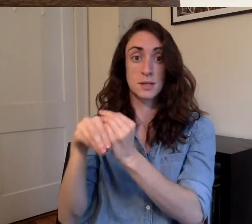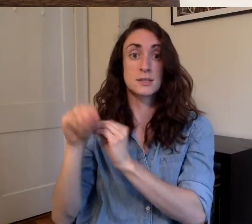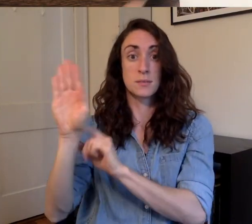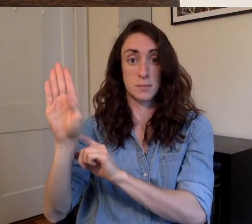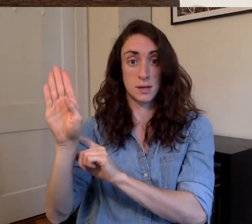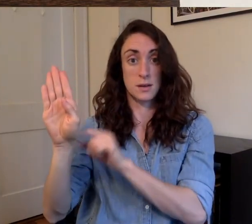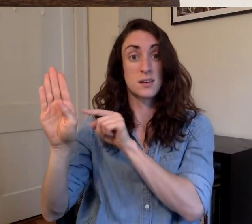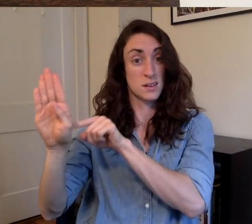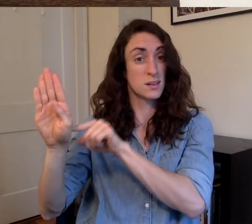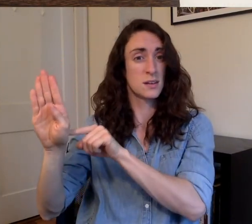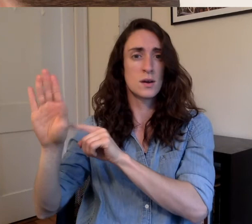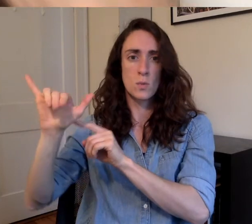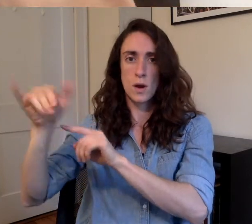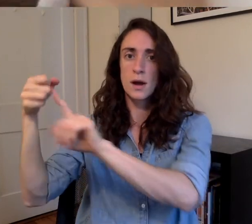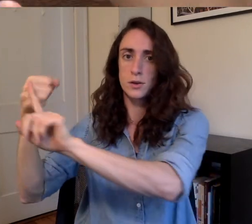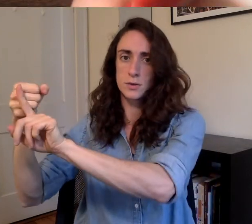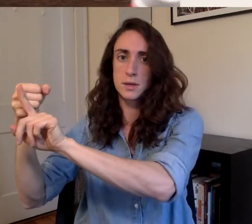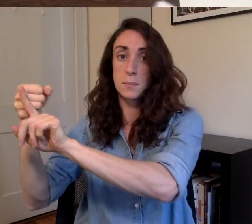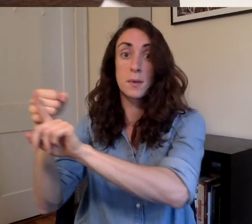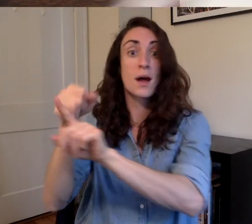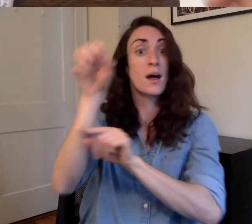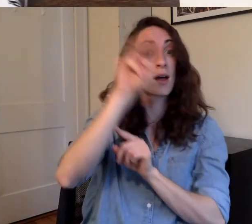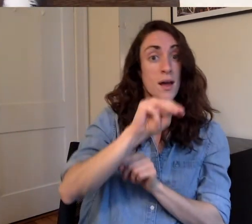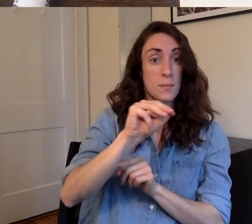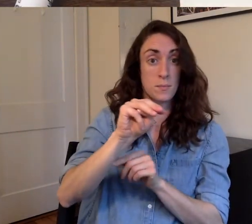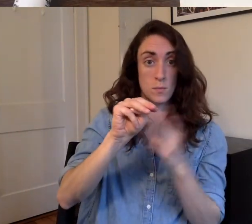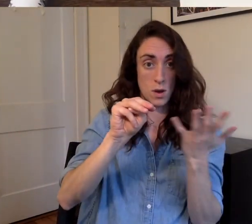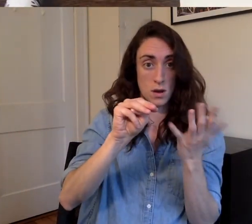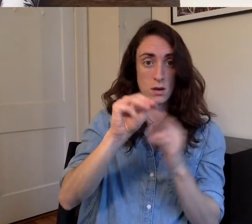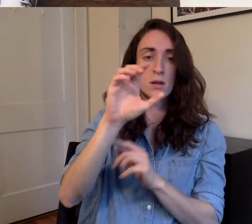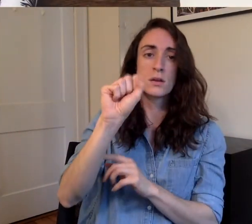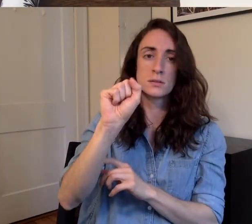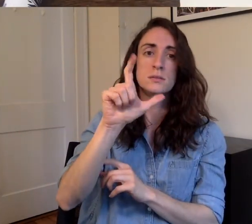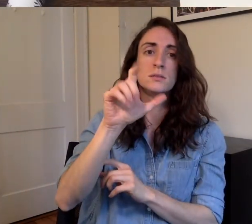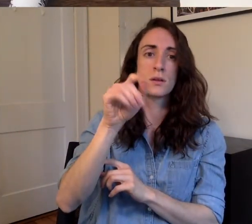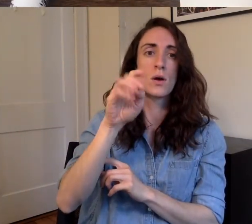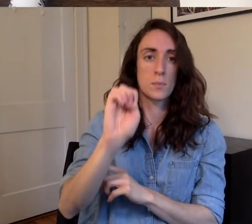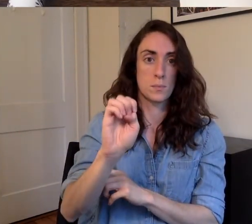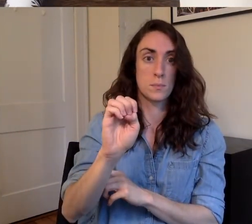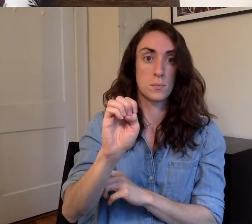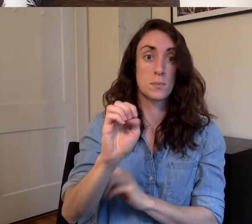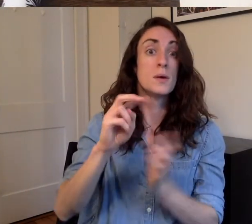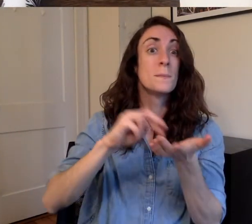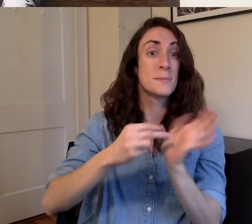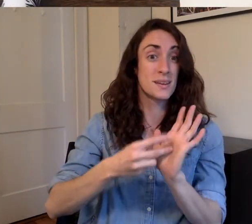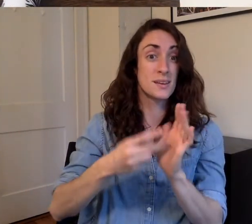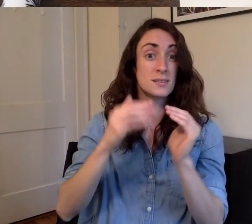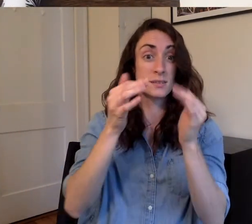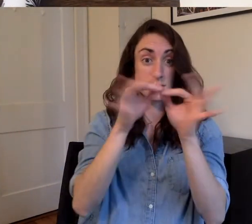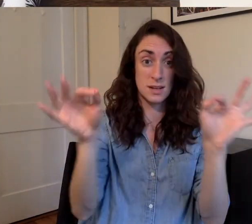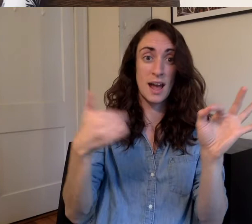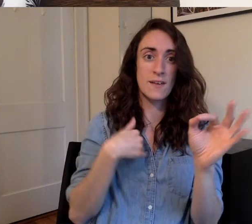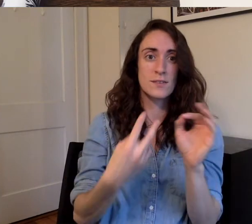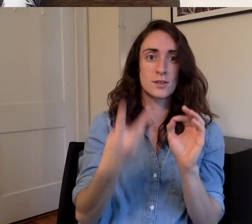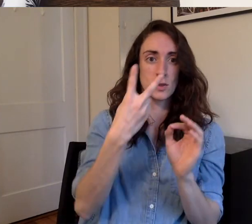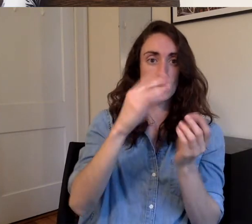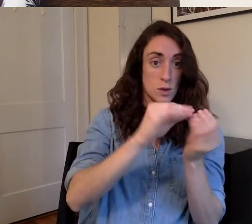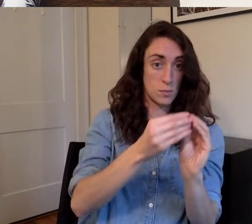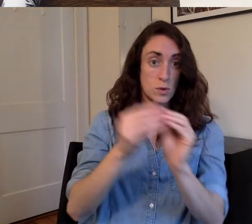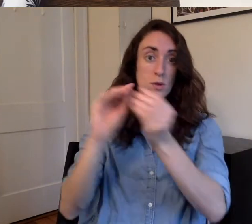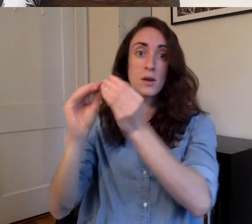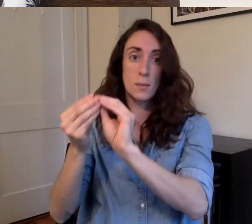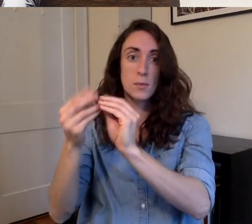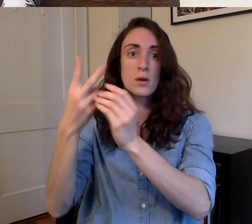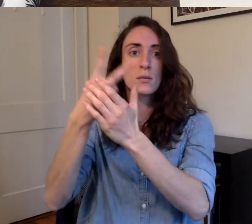So when we have this general form of the equation, y equals mx plus b, which is called slope-intercept form, we've got these two values that tell us